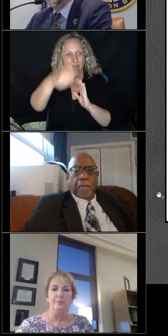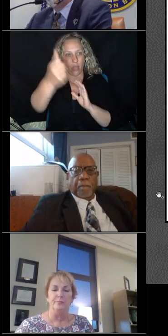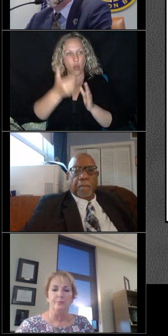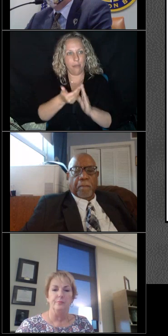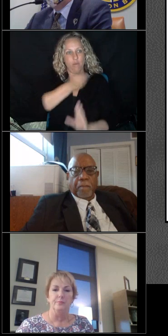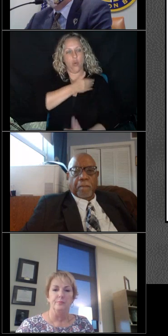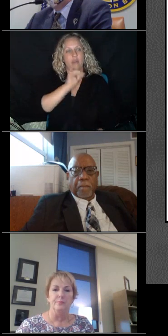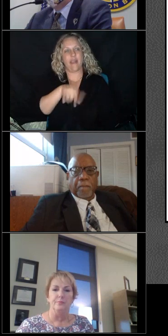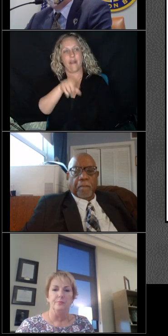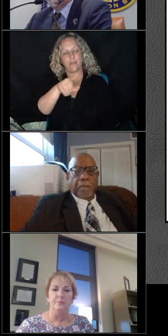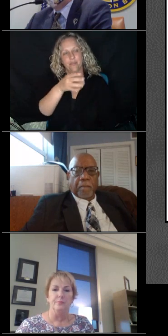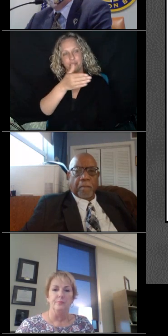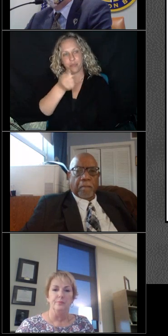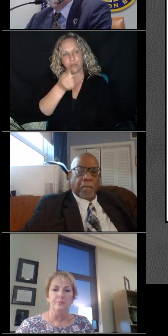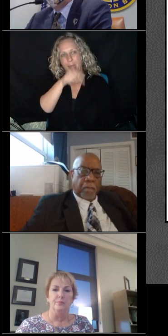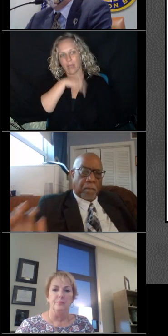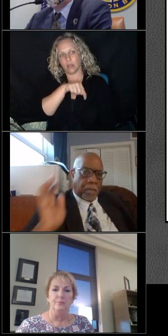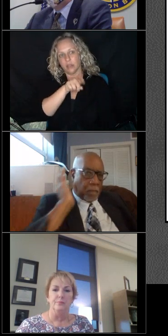it.